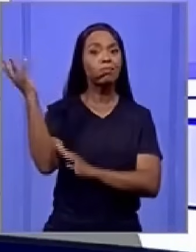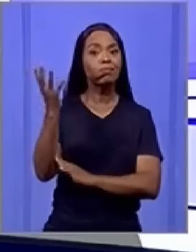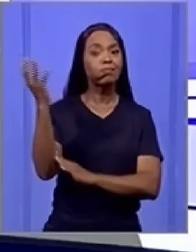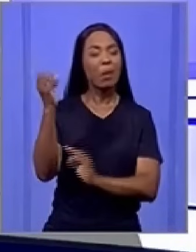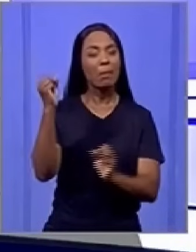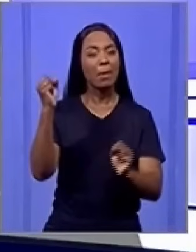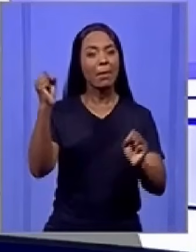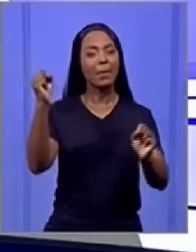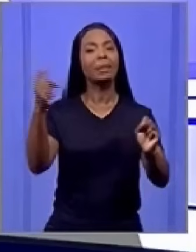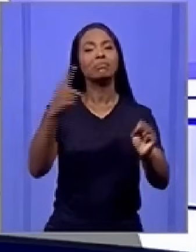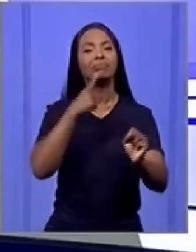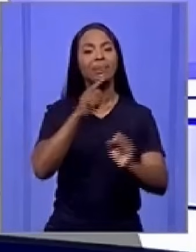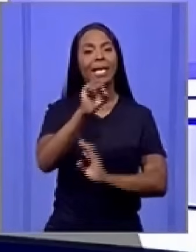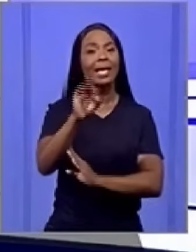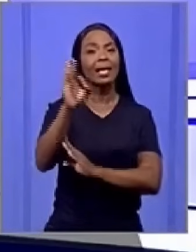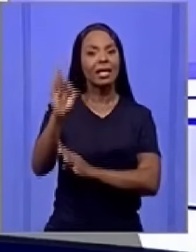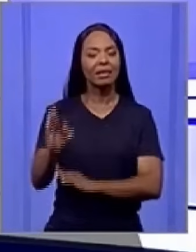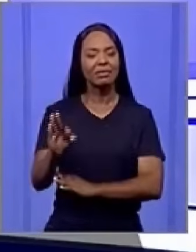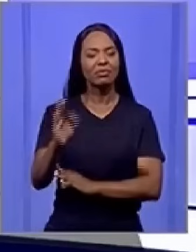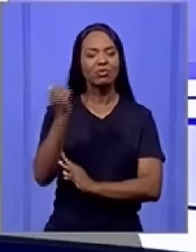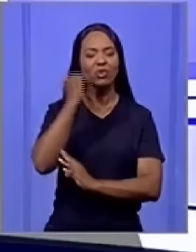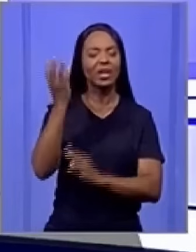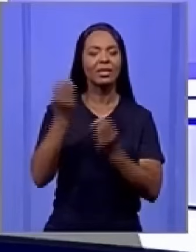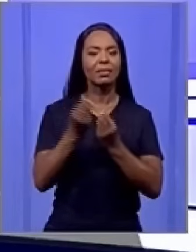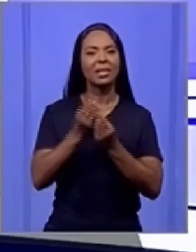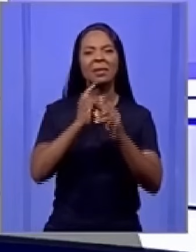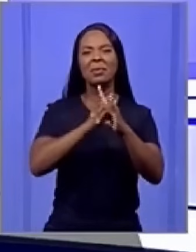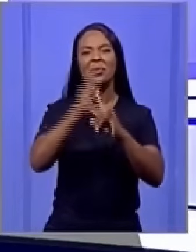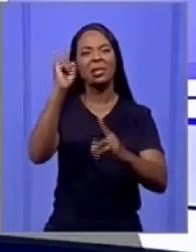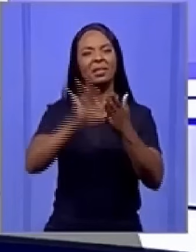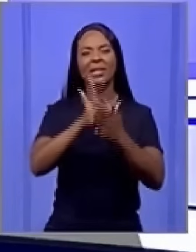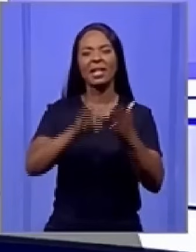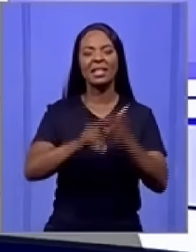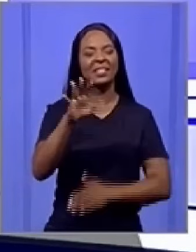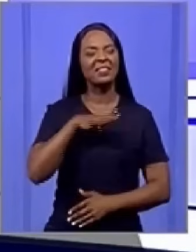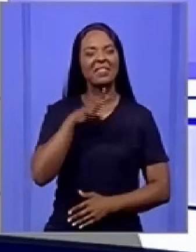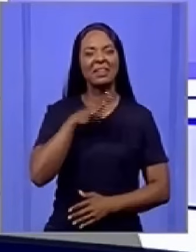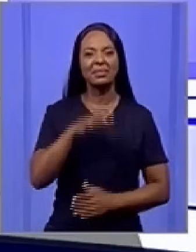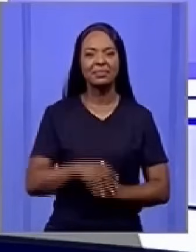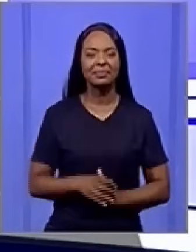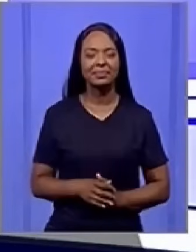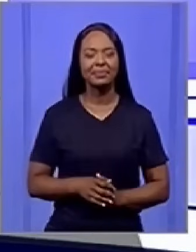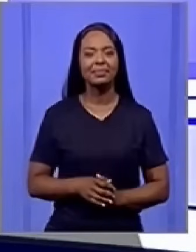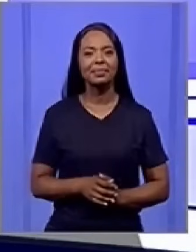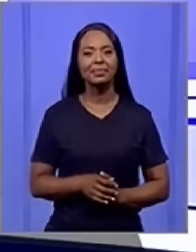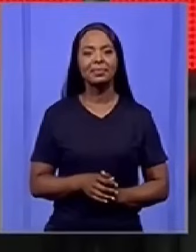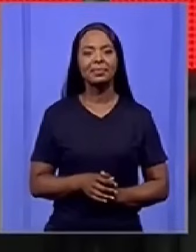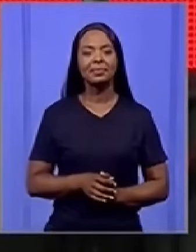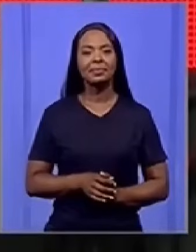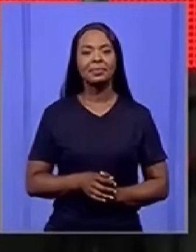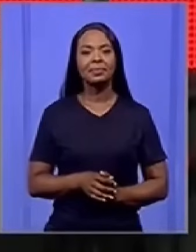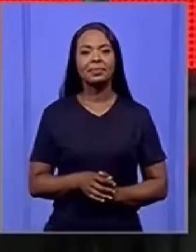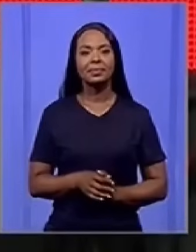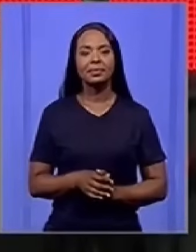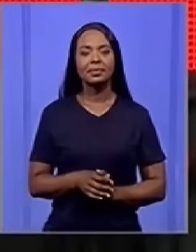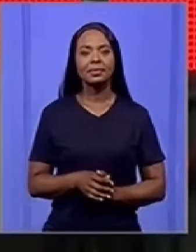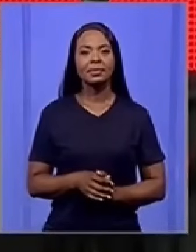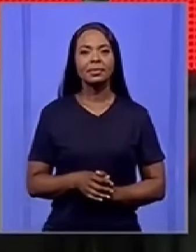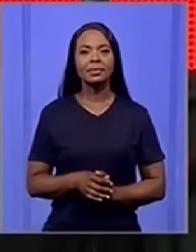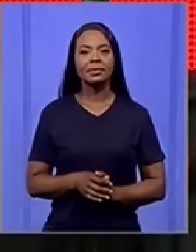EFF ga e nyake selo ge e se phenyo fela dikgethong tša lenyaga. We are in